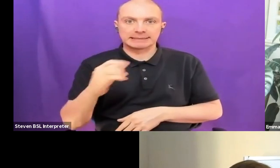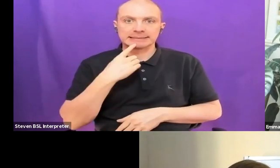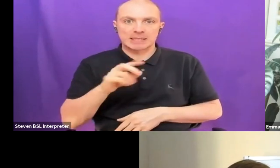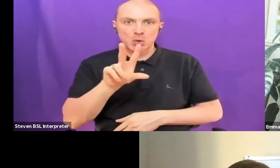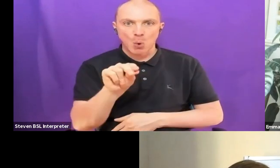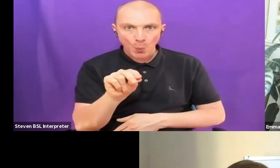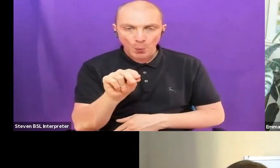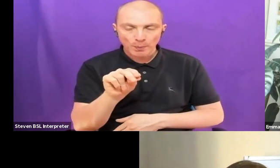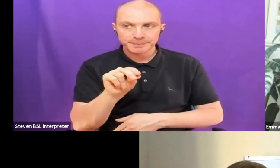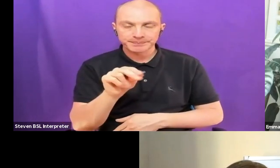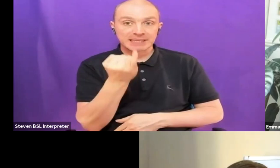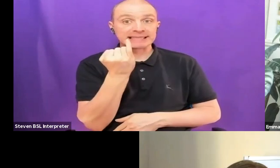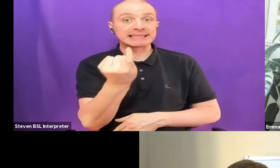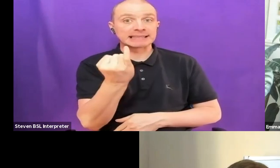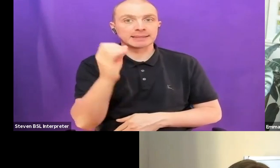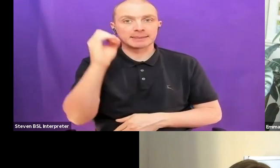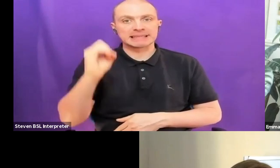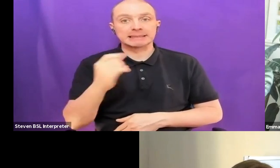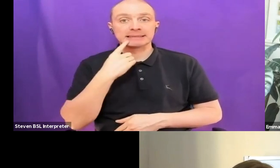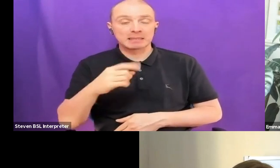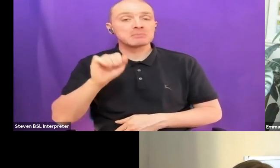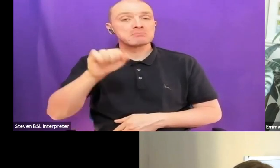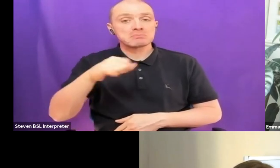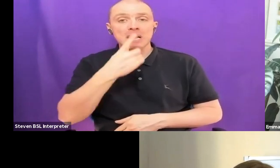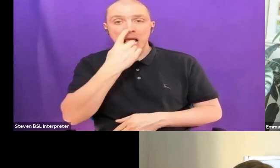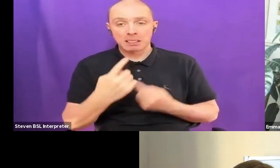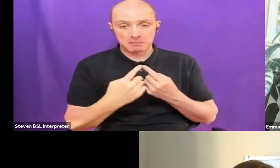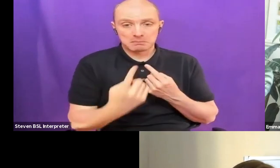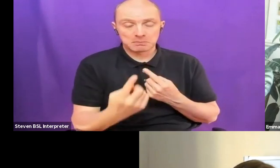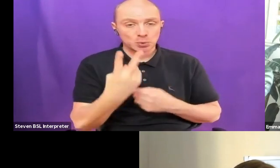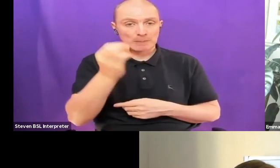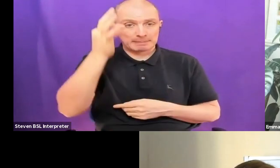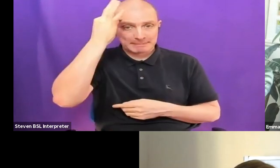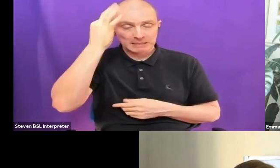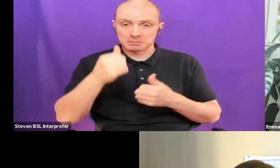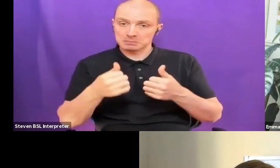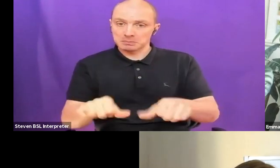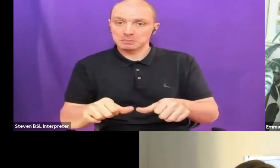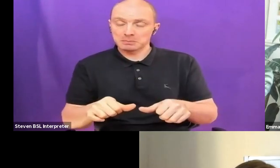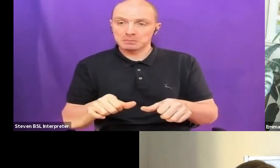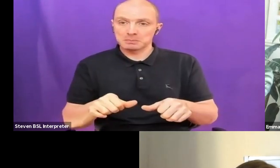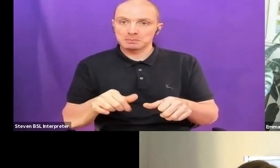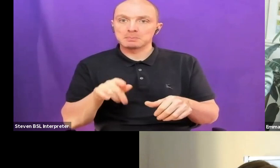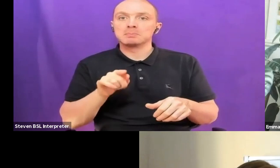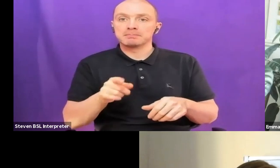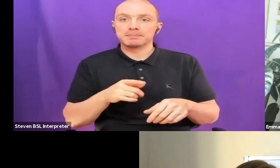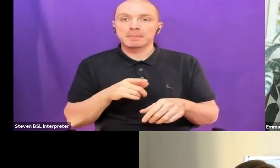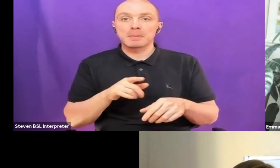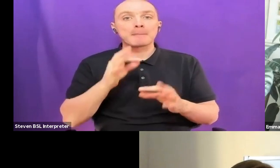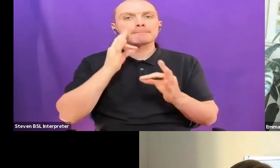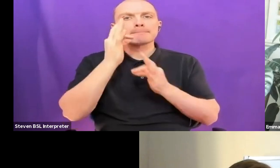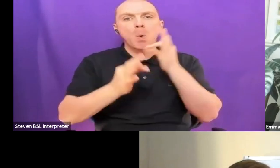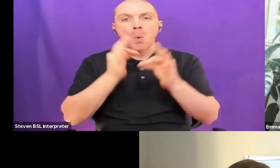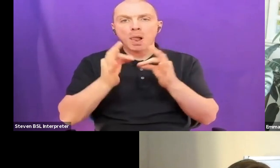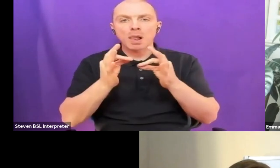no, and only 6% said yes, they could. The main issues coming from the weekly poll itself were around